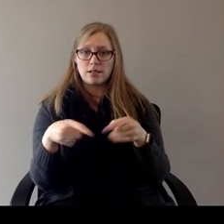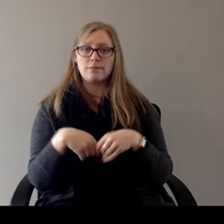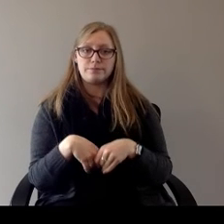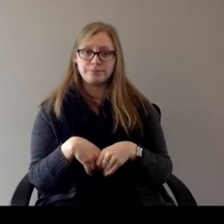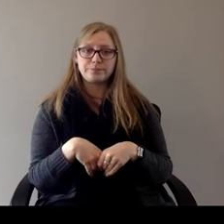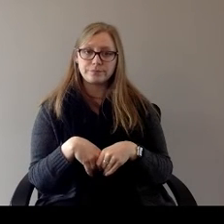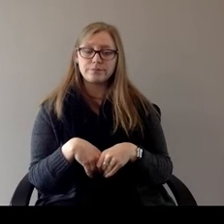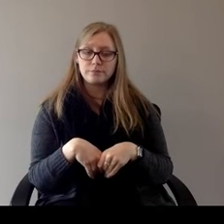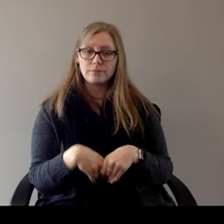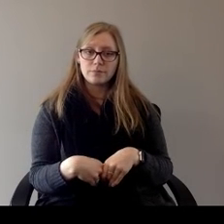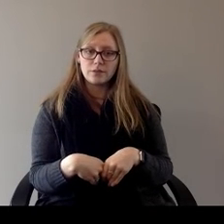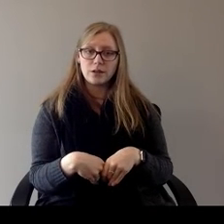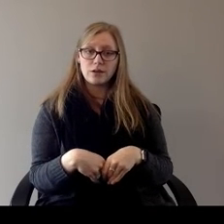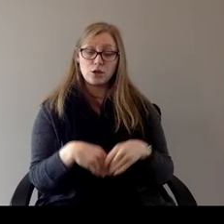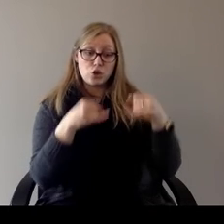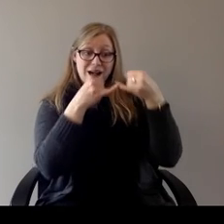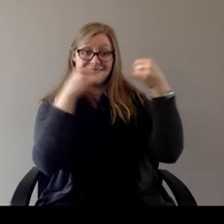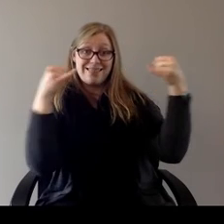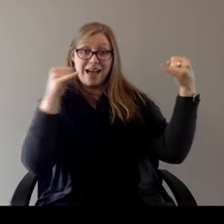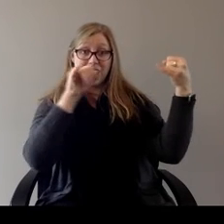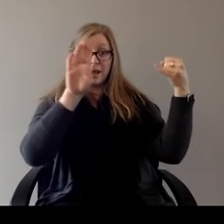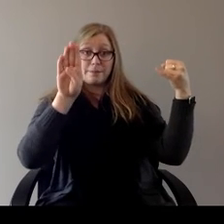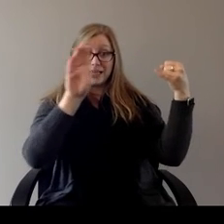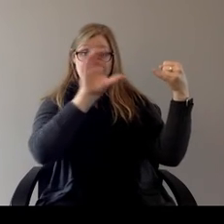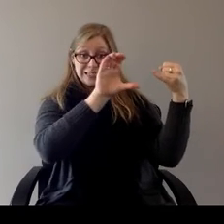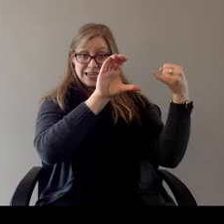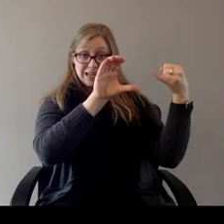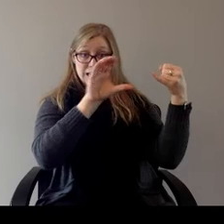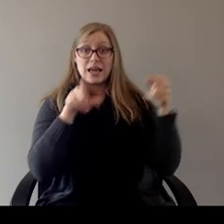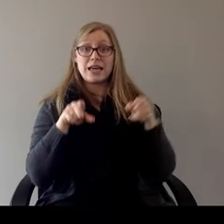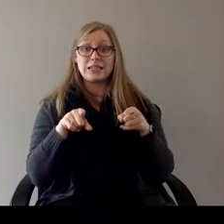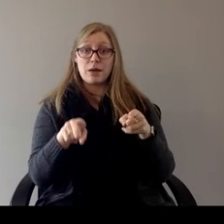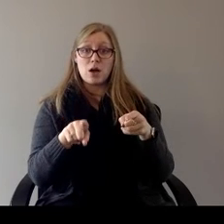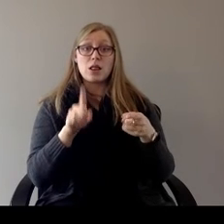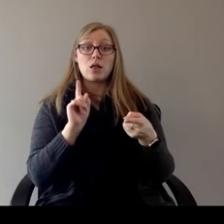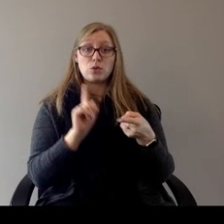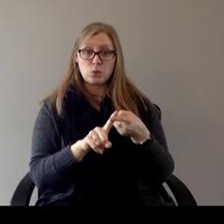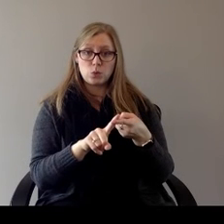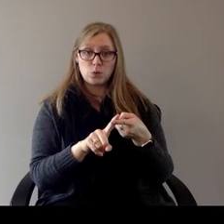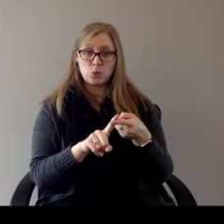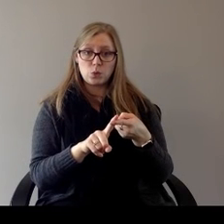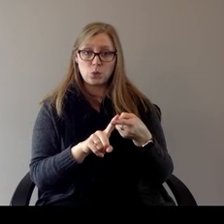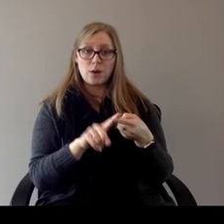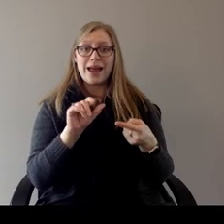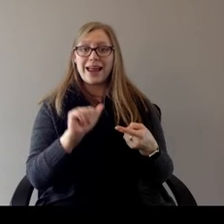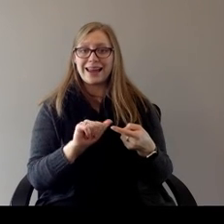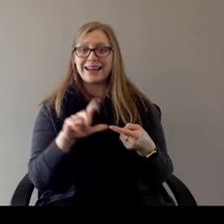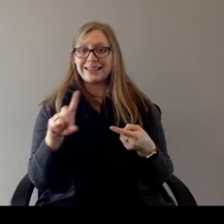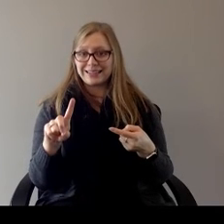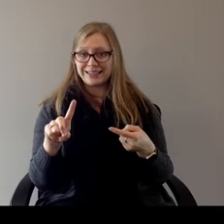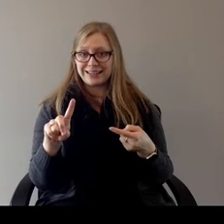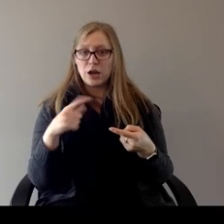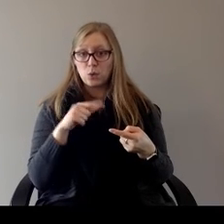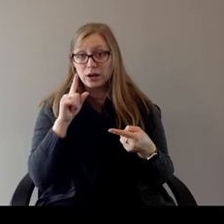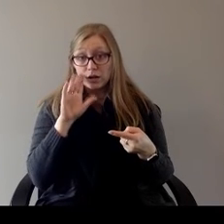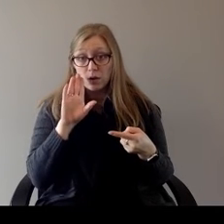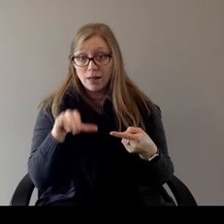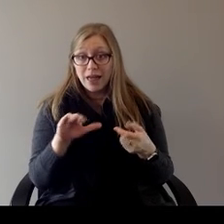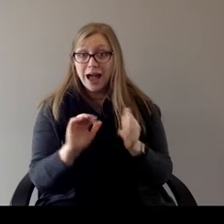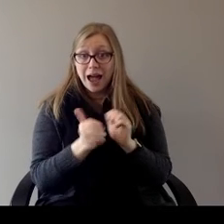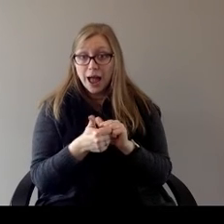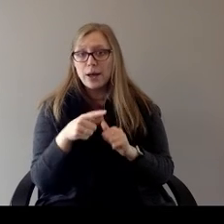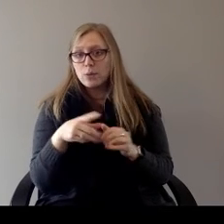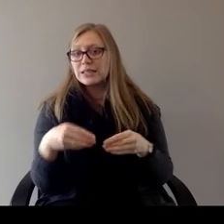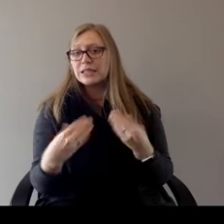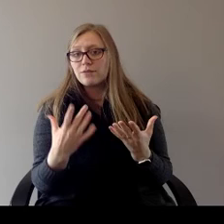segment BC is parallel to line segment AD. And we know that because it was given to us. Okay? But